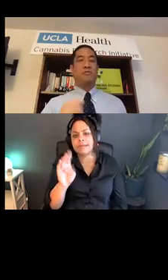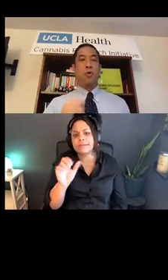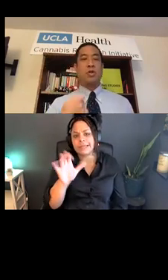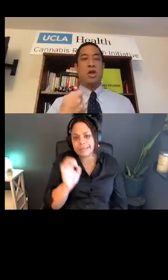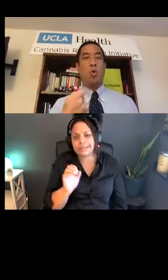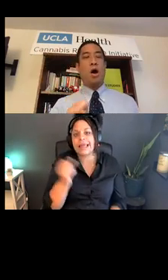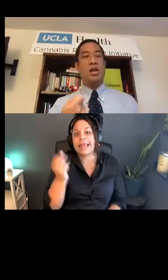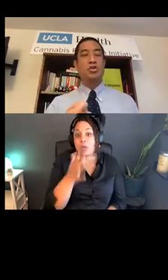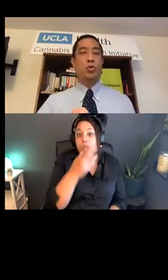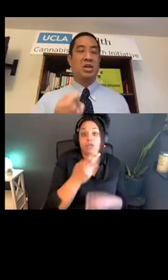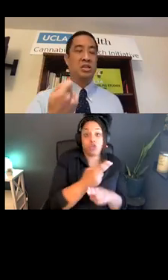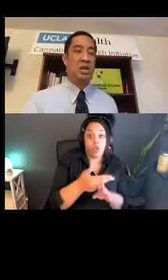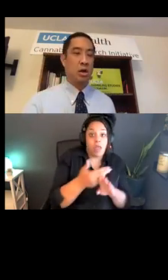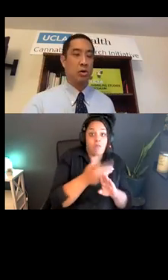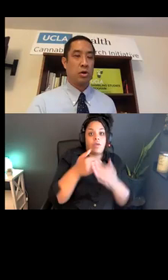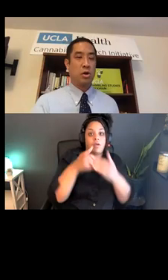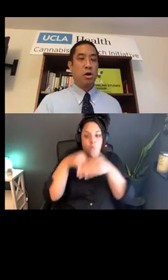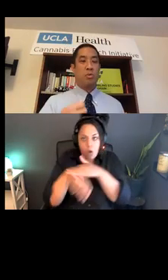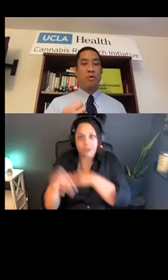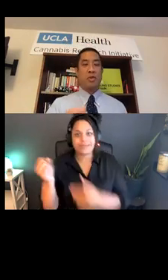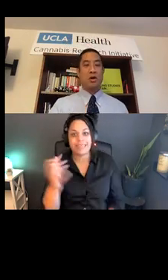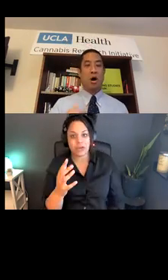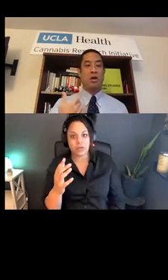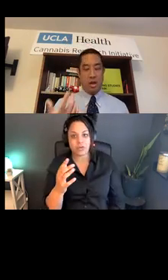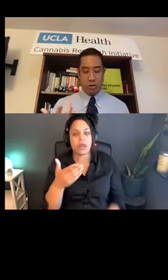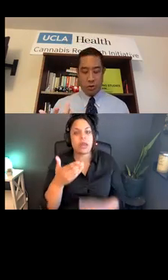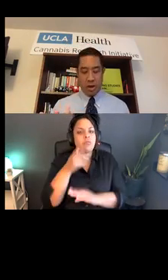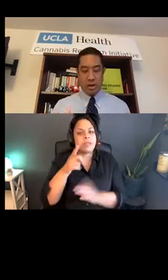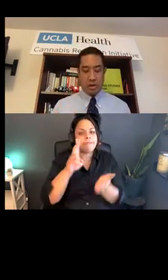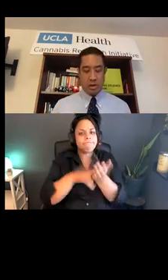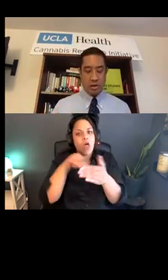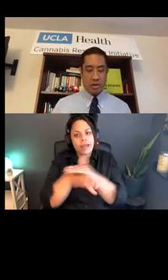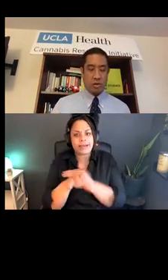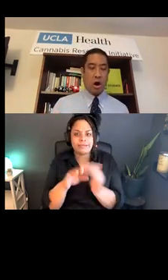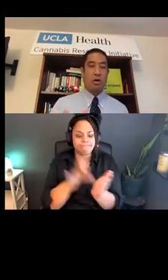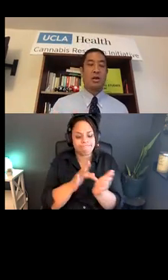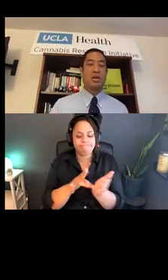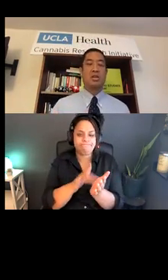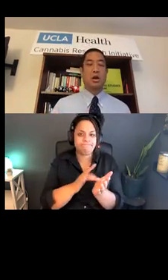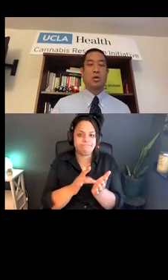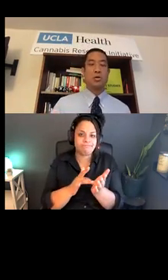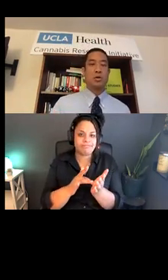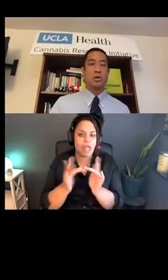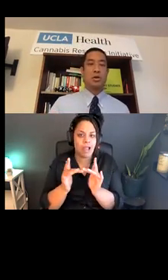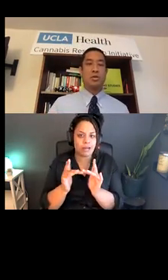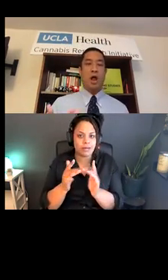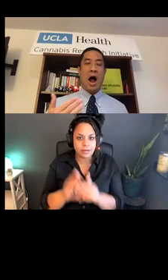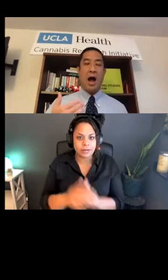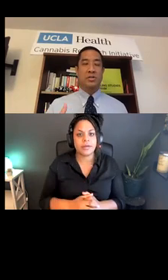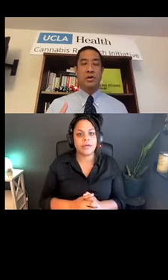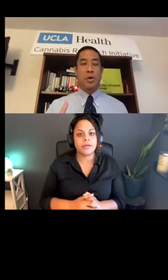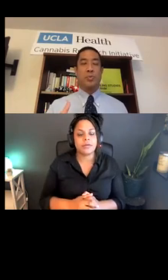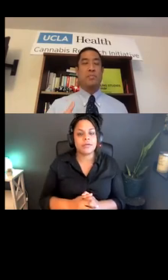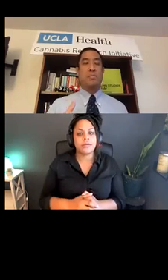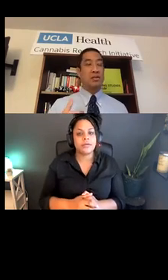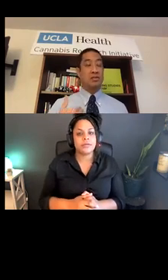ingest before they walk into a casino or before they log into a online casino,